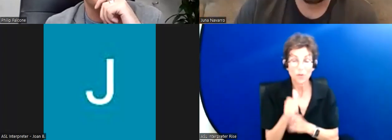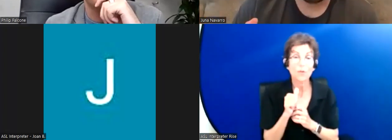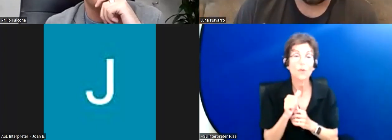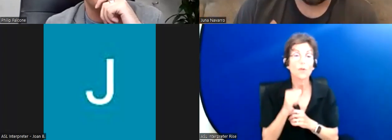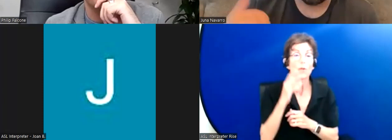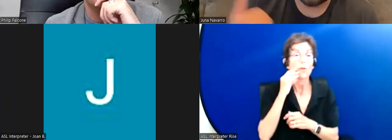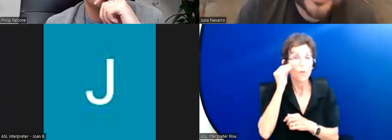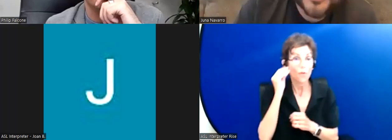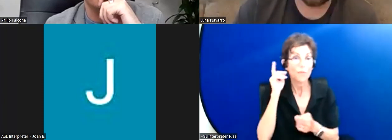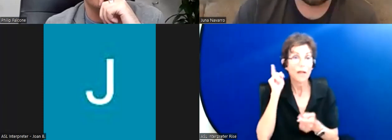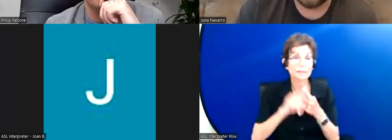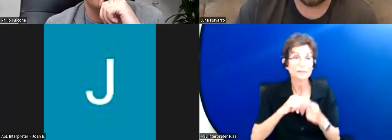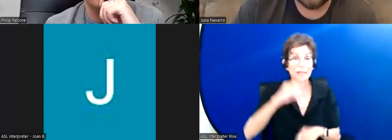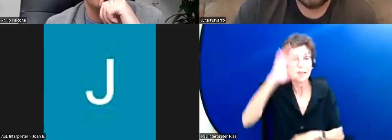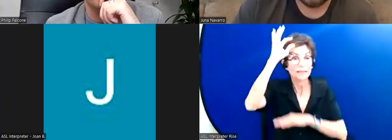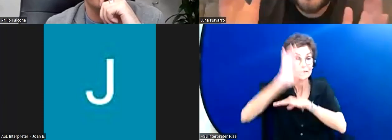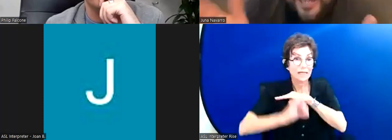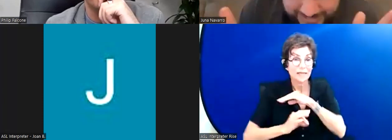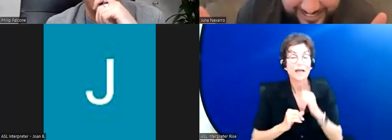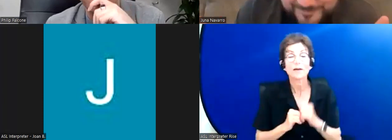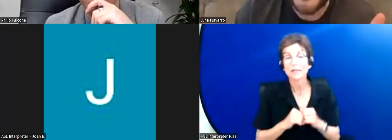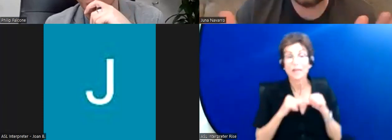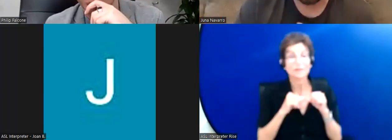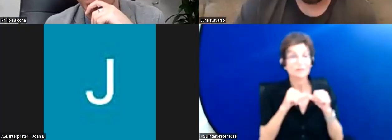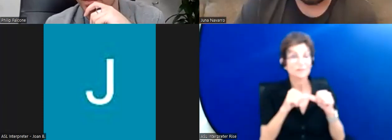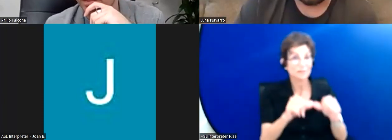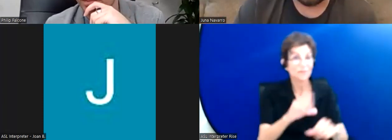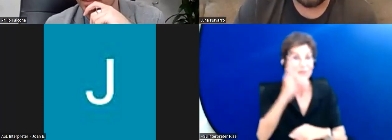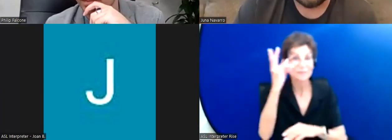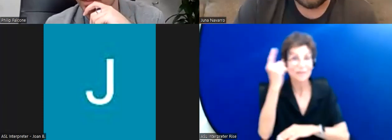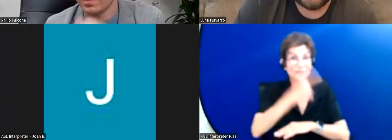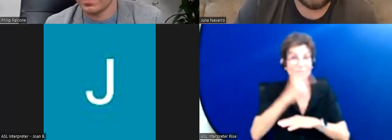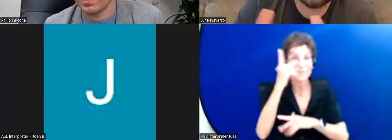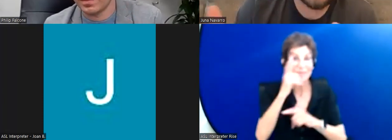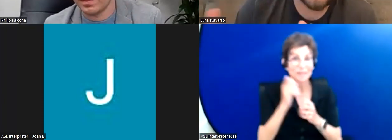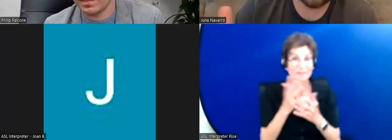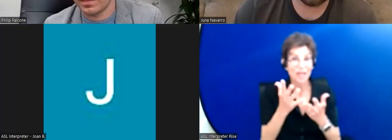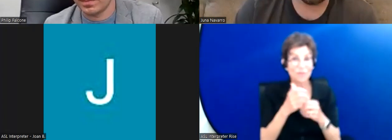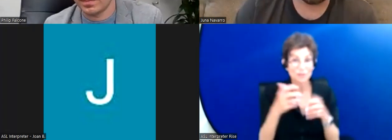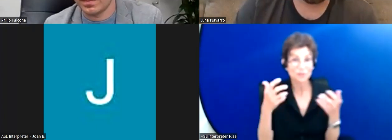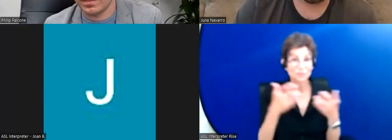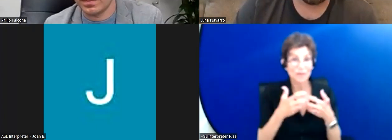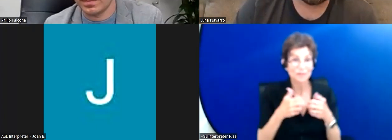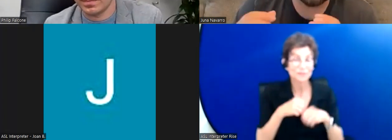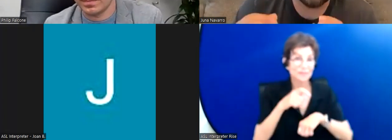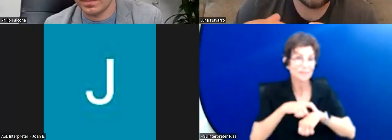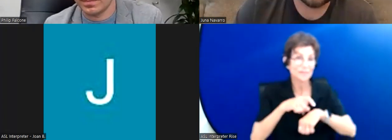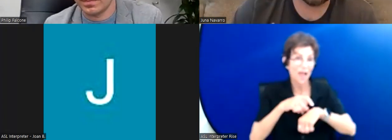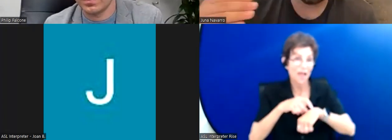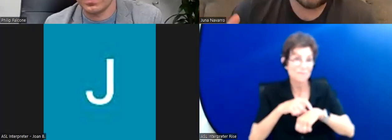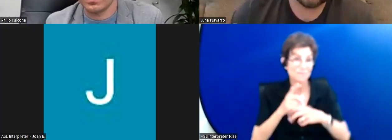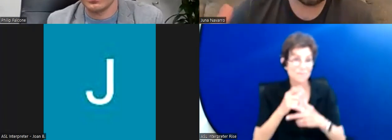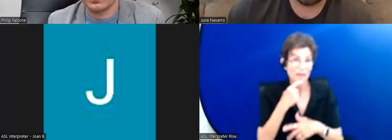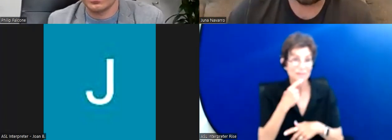straight, just to fulfill the timeline that I pitched. But you can give yourself a little bit more grace as long as all these